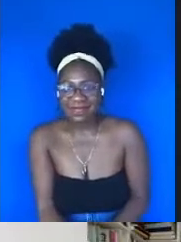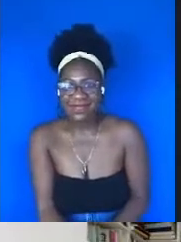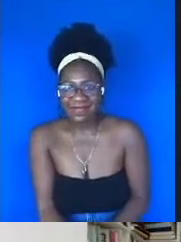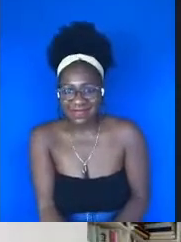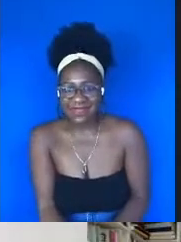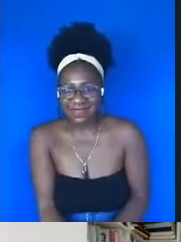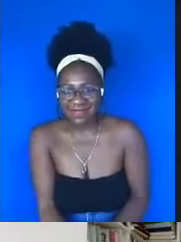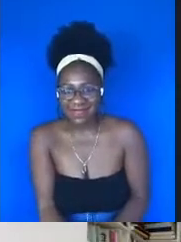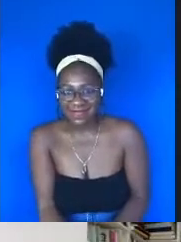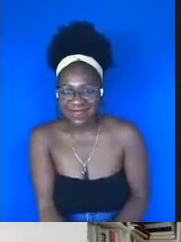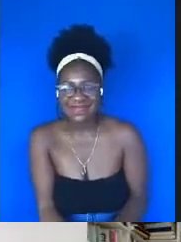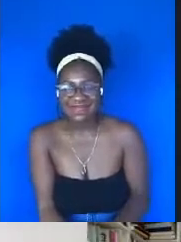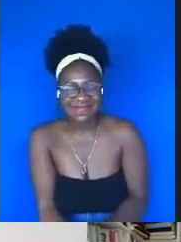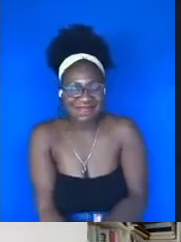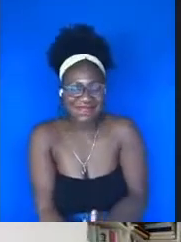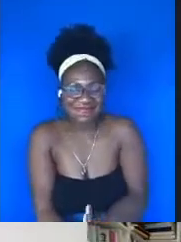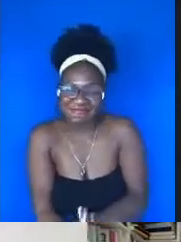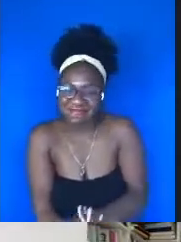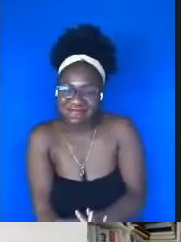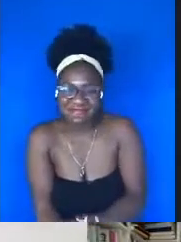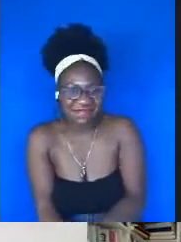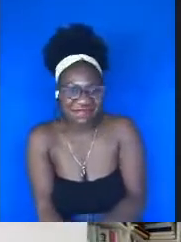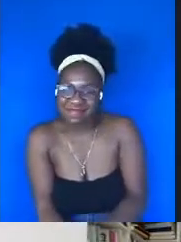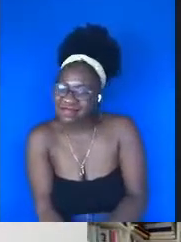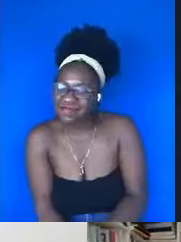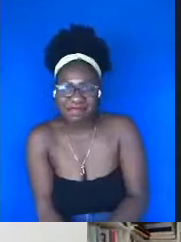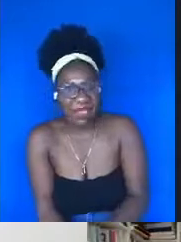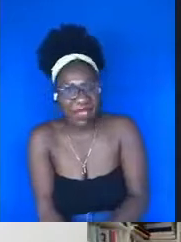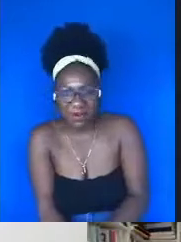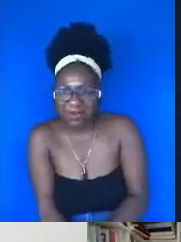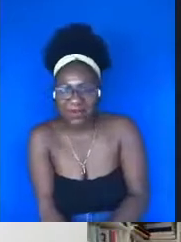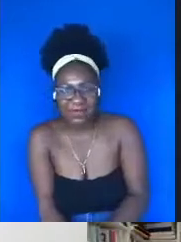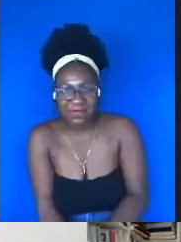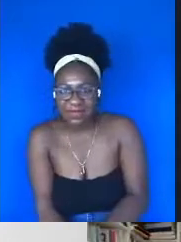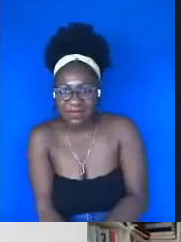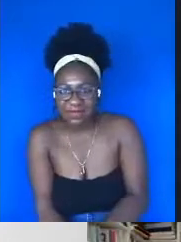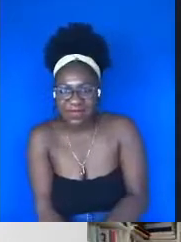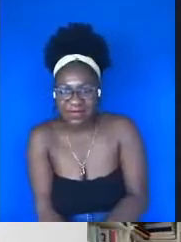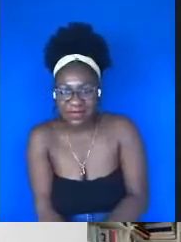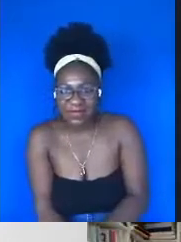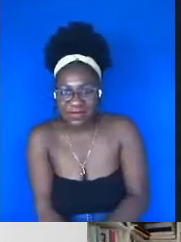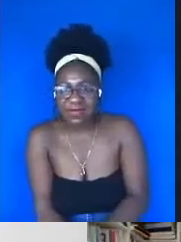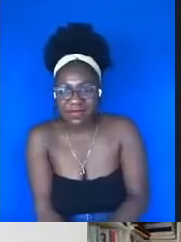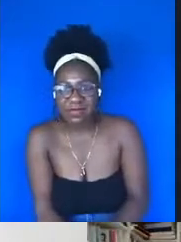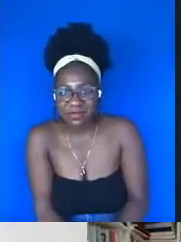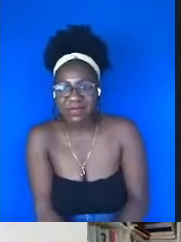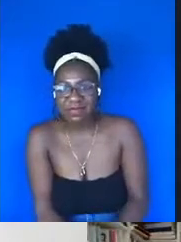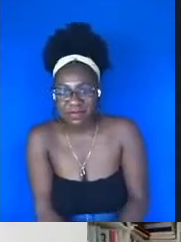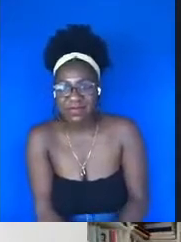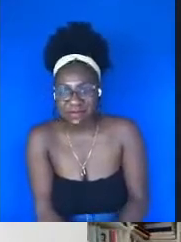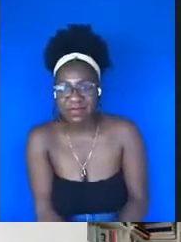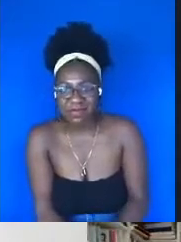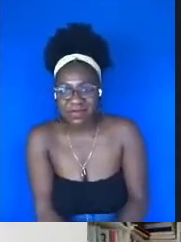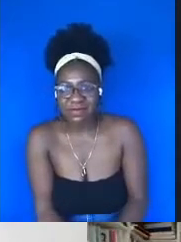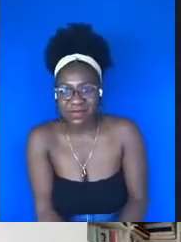really sit in that without like a male presence there, while we all understand what that means. Like, if I could